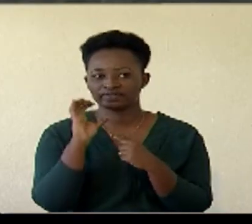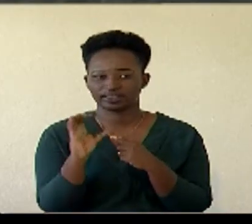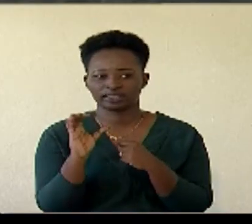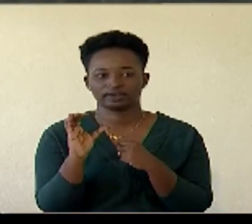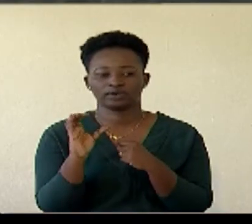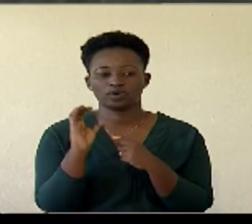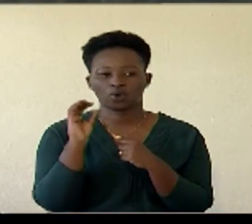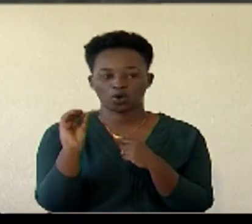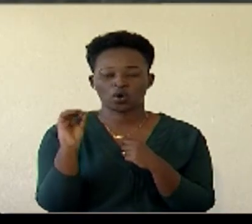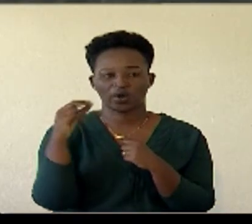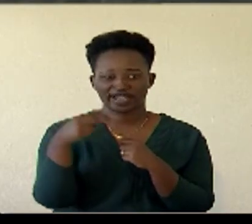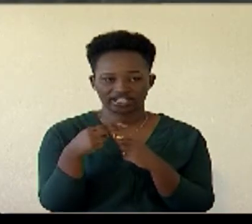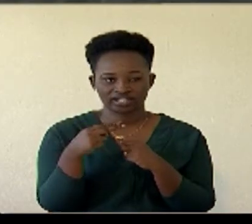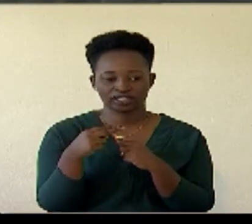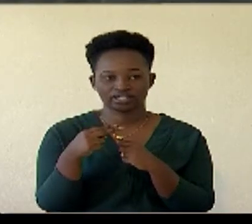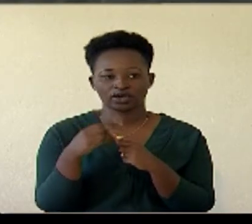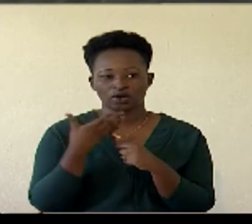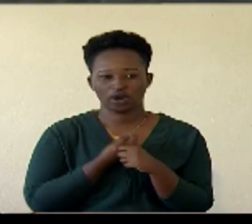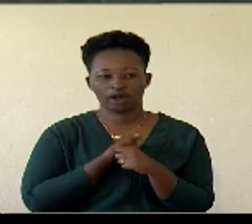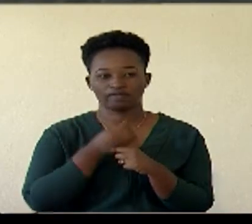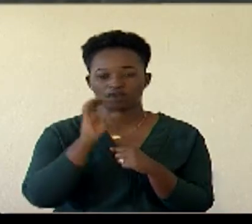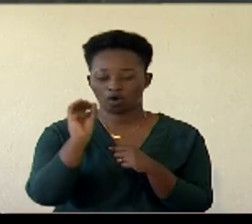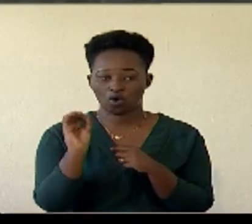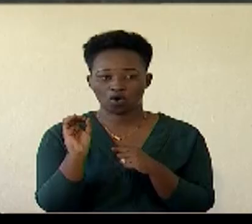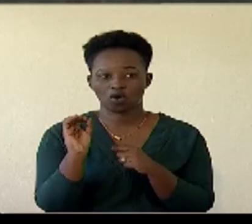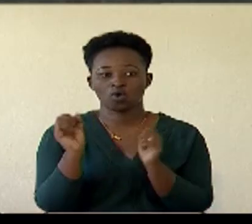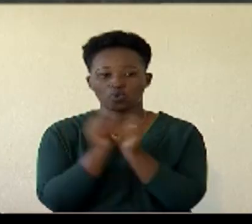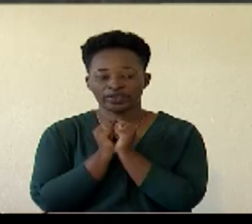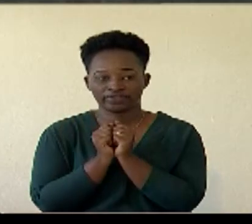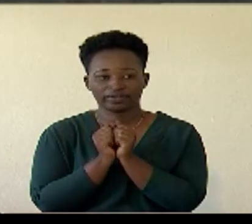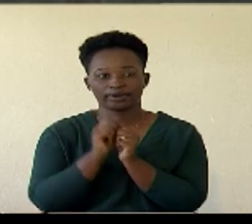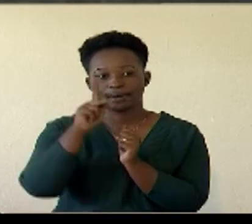C6H5C or H, you have oxygen with